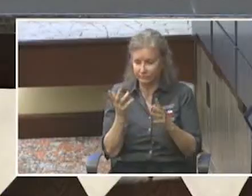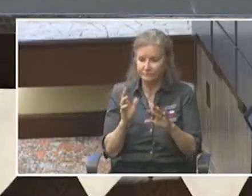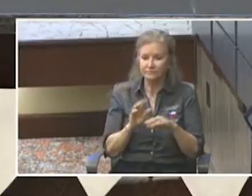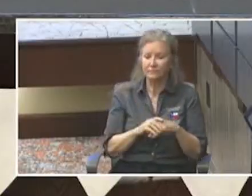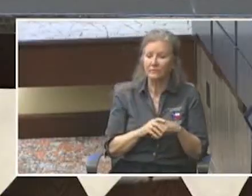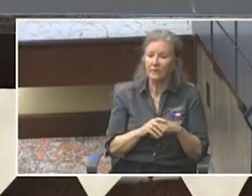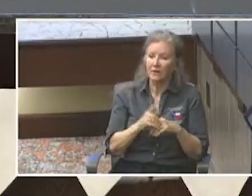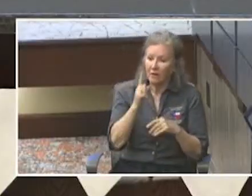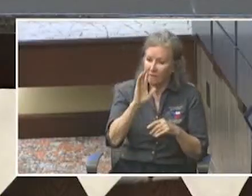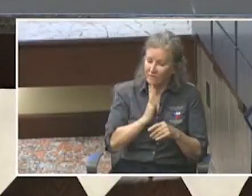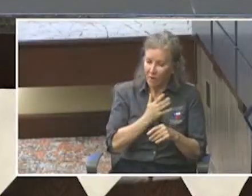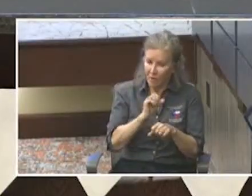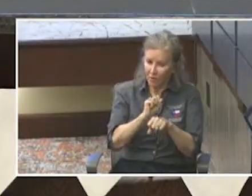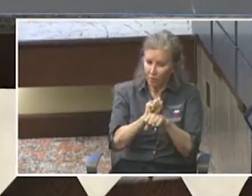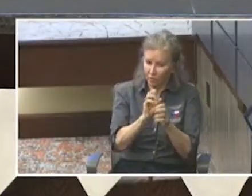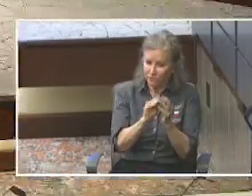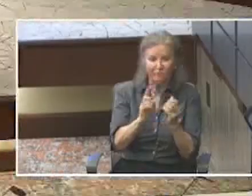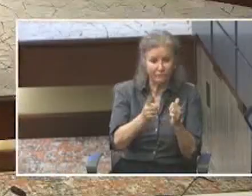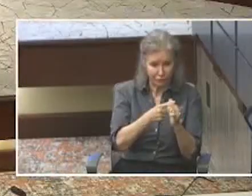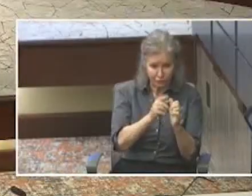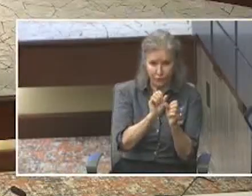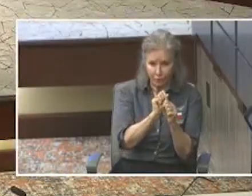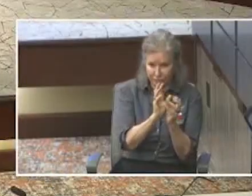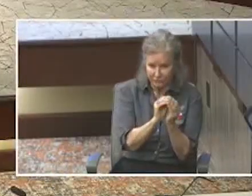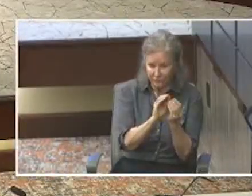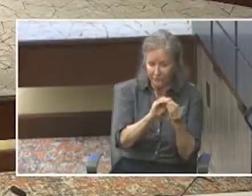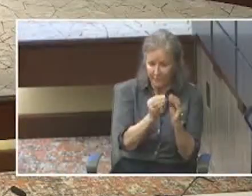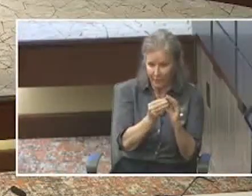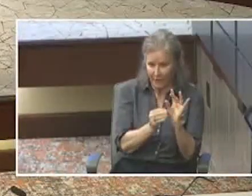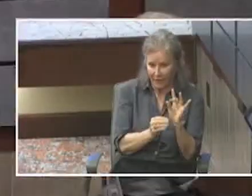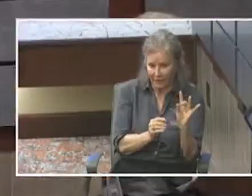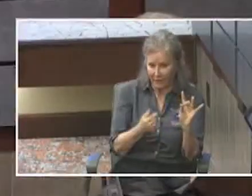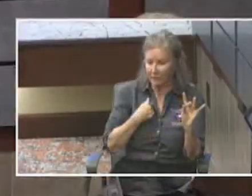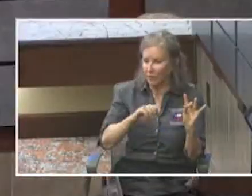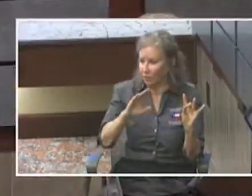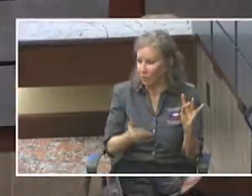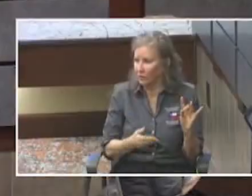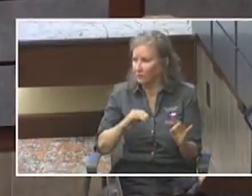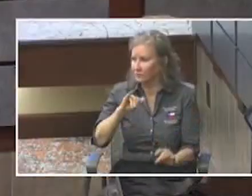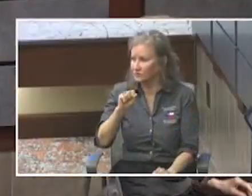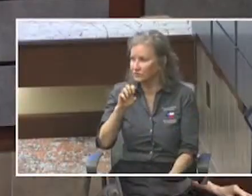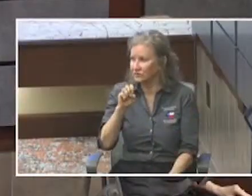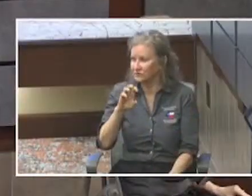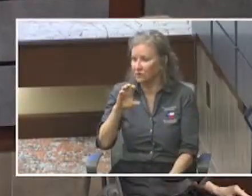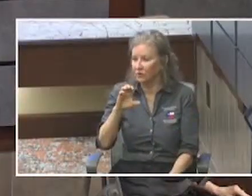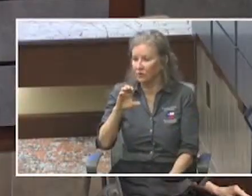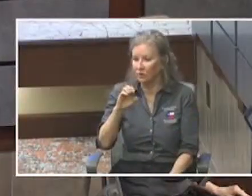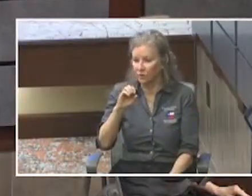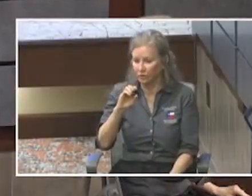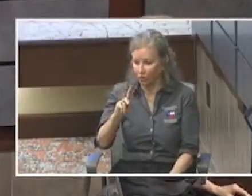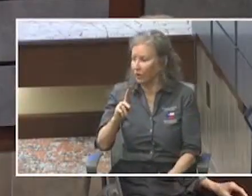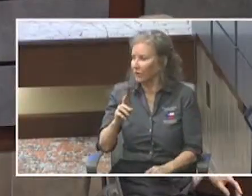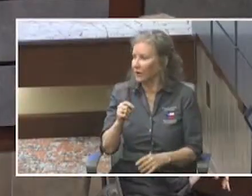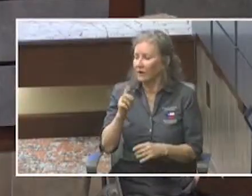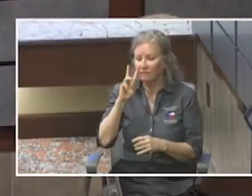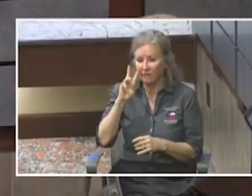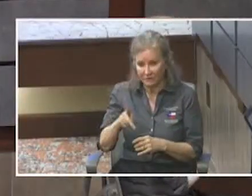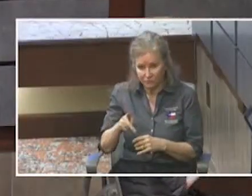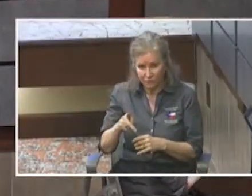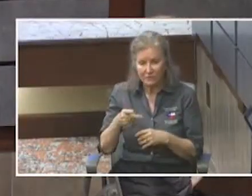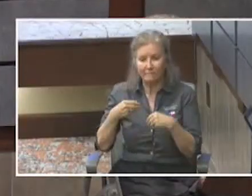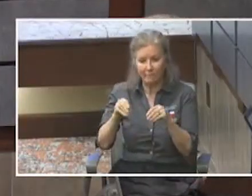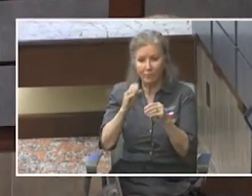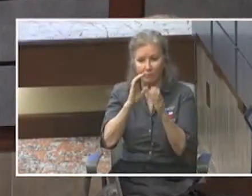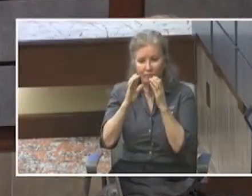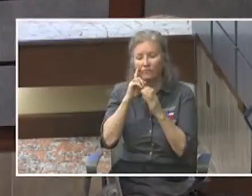for our first work session item, number 88, I'd like to welcome Jason Cook, Vice President of Marketing and Communications for Baylor University. Mr.